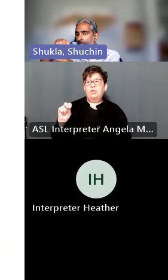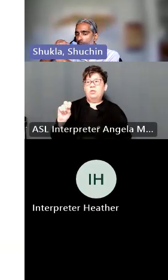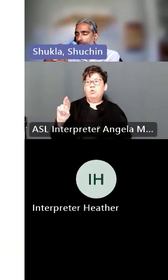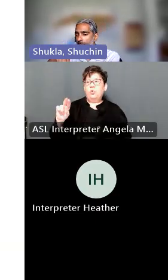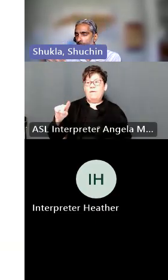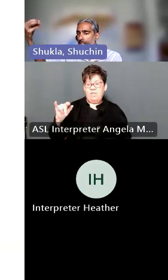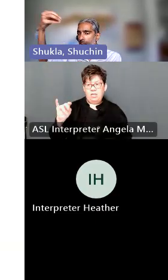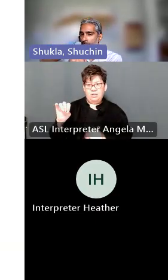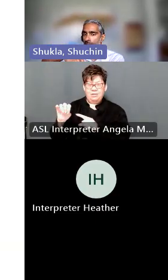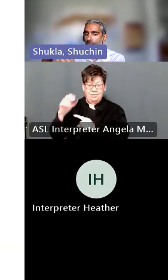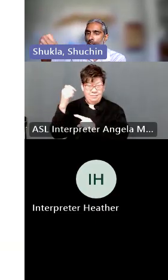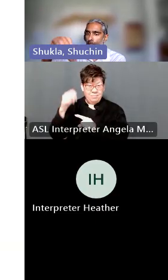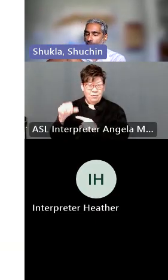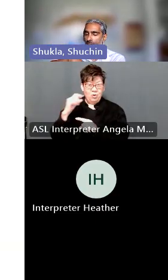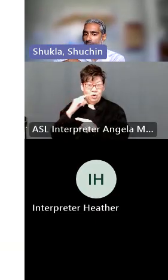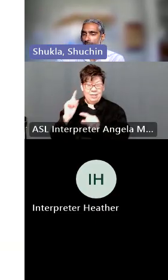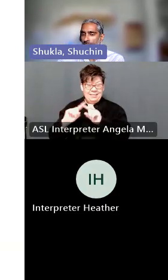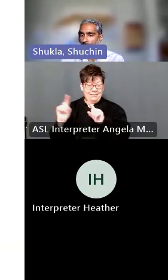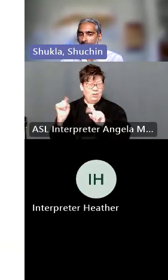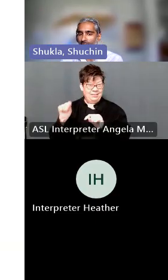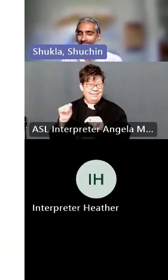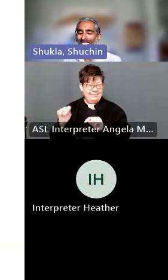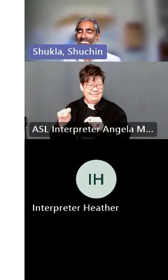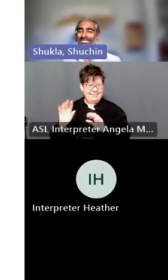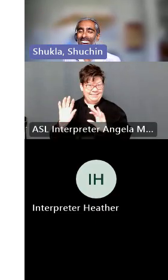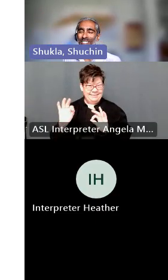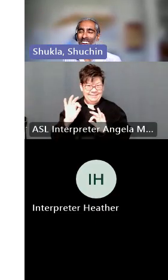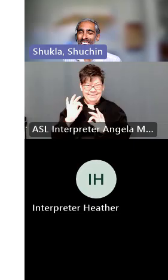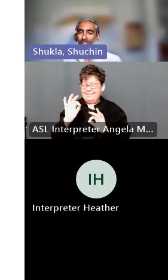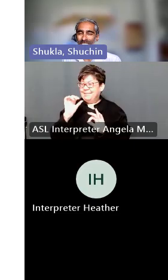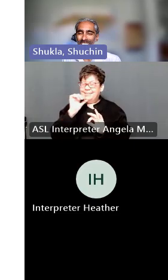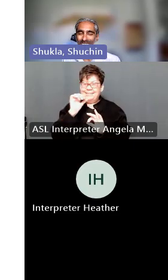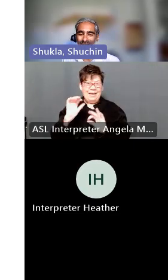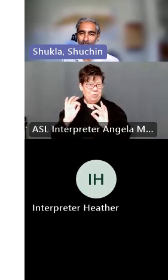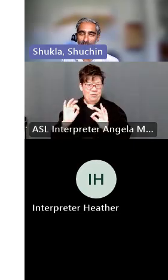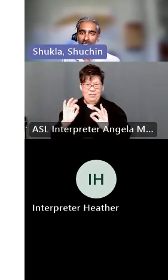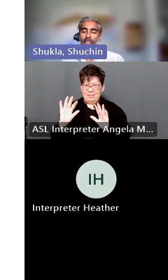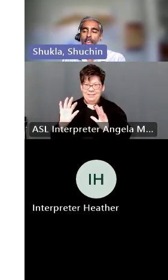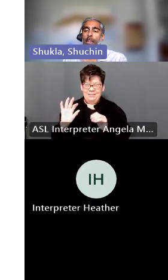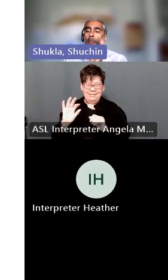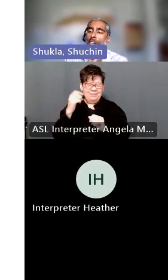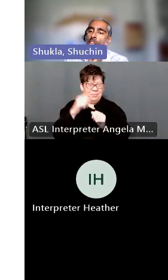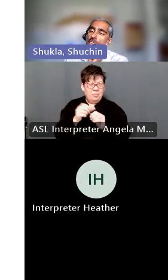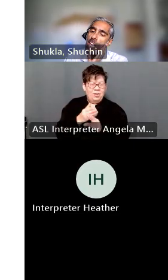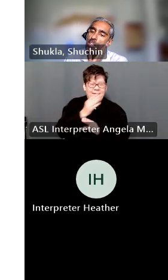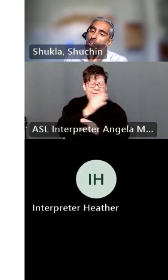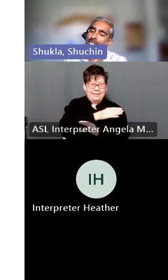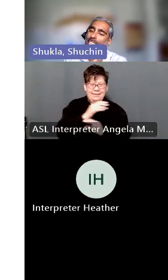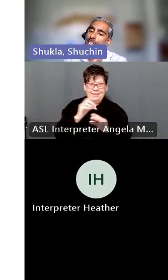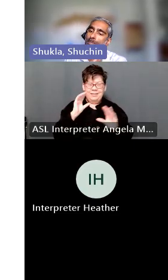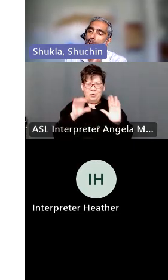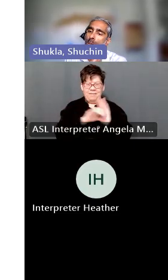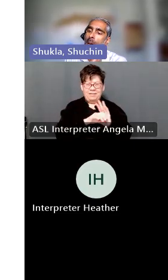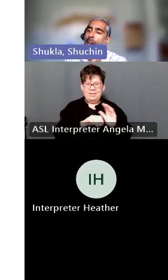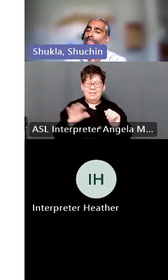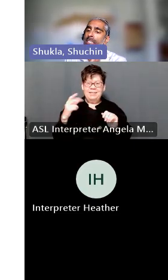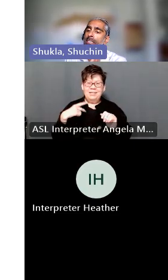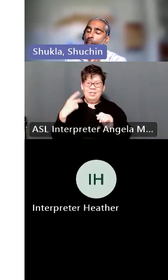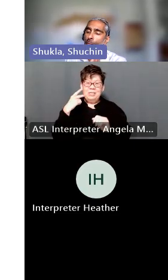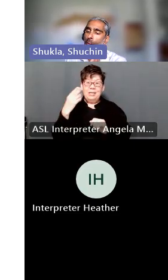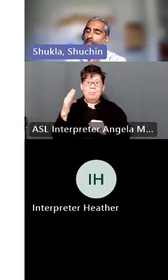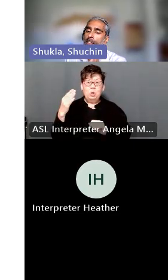was Dippin' Dots on the receptor instead of that perfect key in the lock on that graphic. As you can see, this